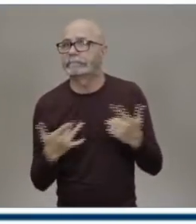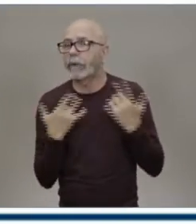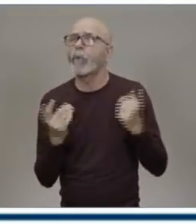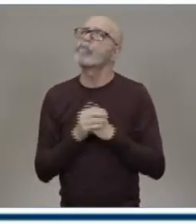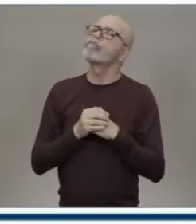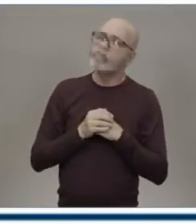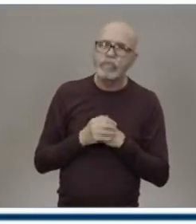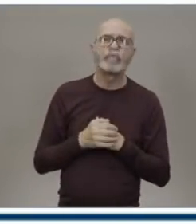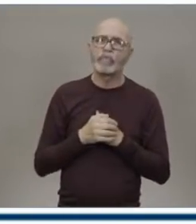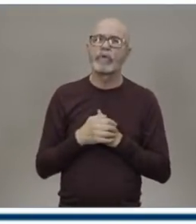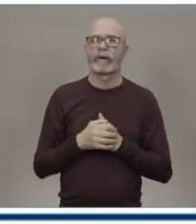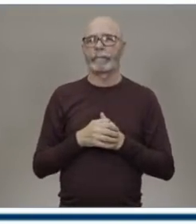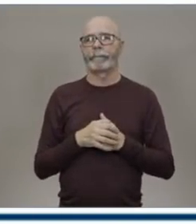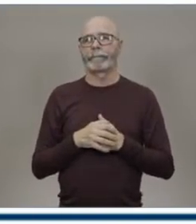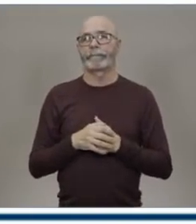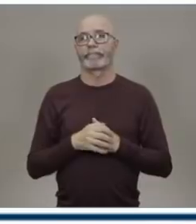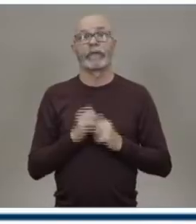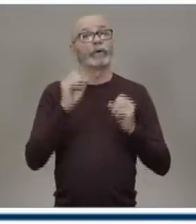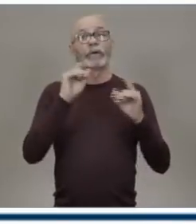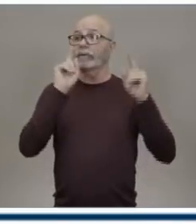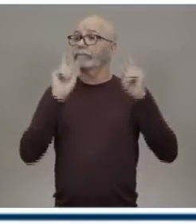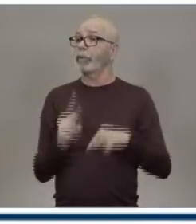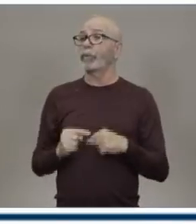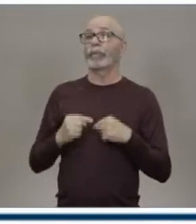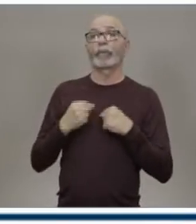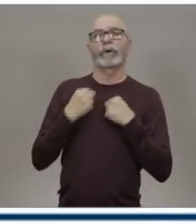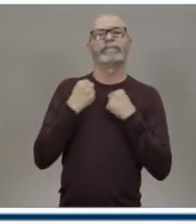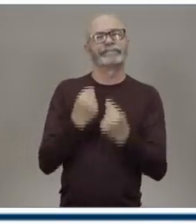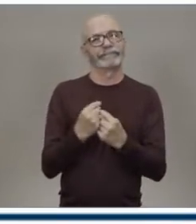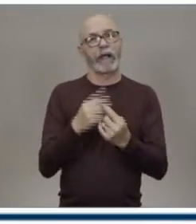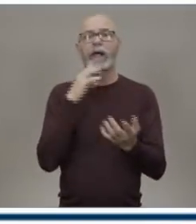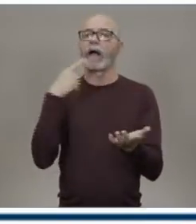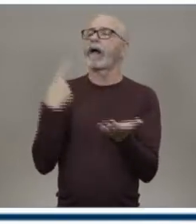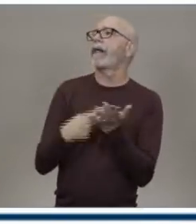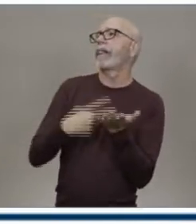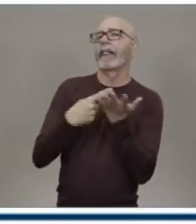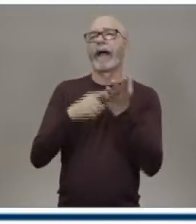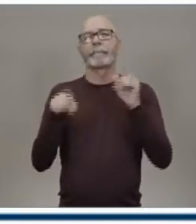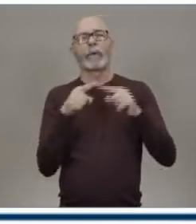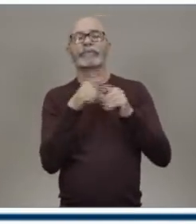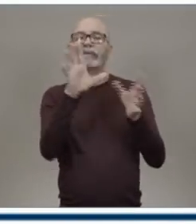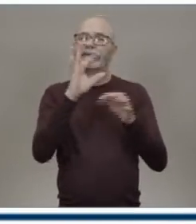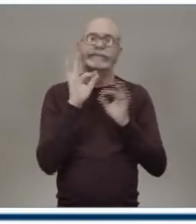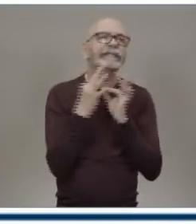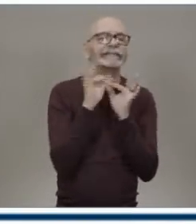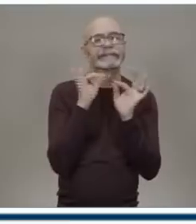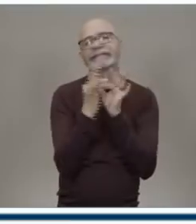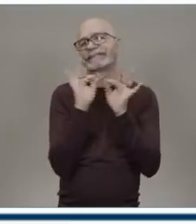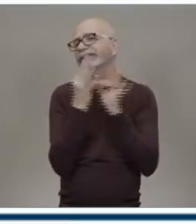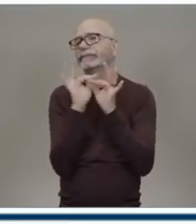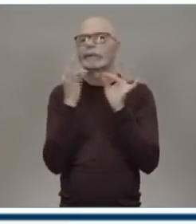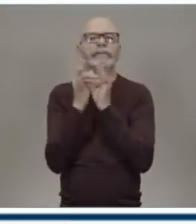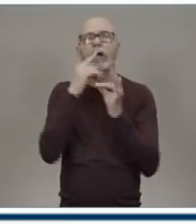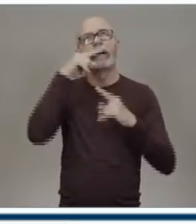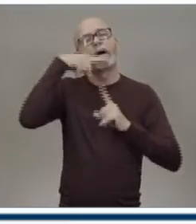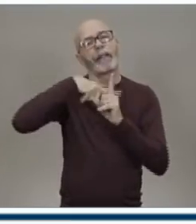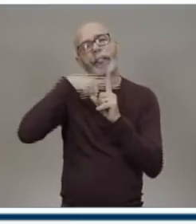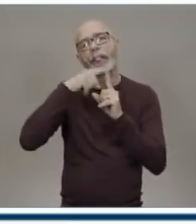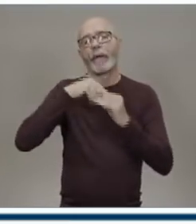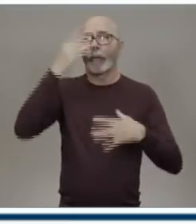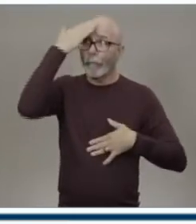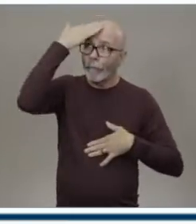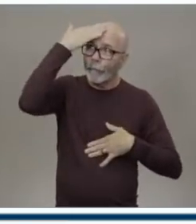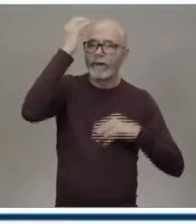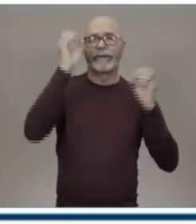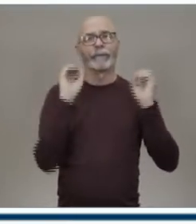In the last few weeks, we have talked a lot about testing for people who don't have symptoms, and this is still available, so we're asking people to do